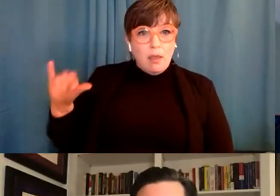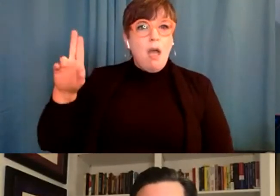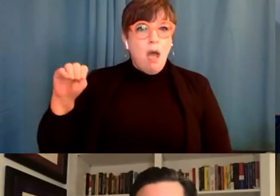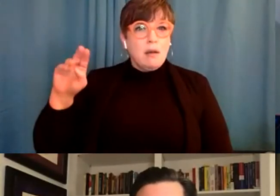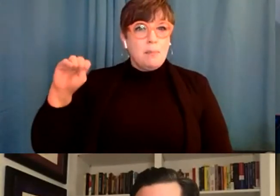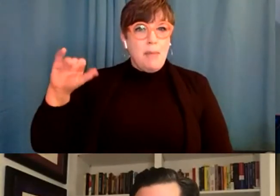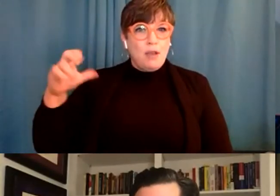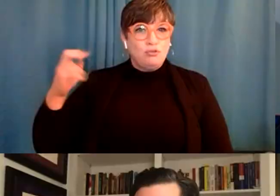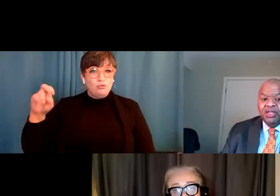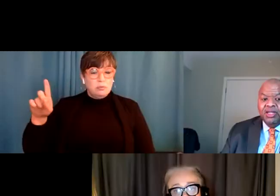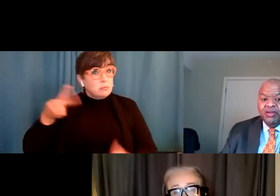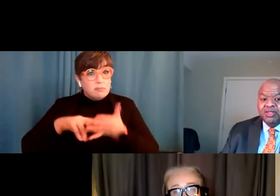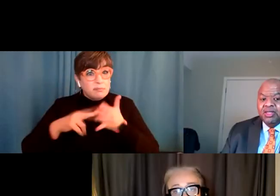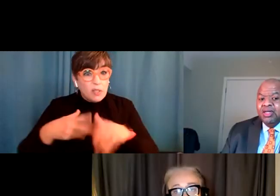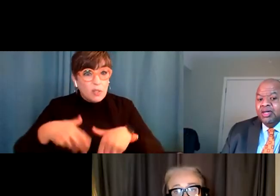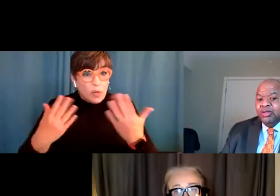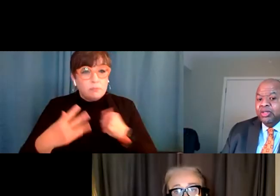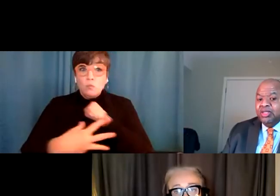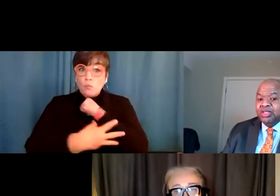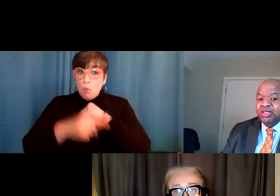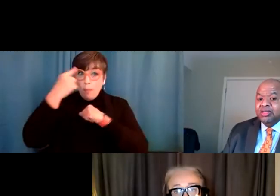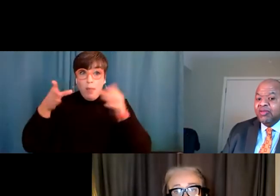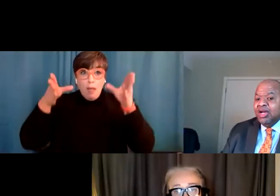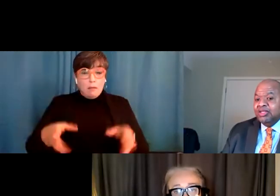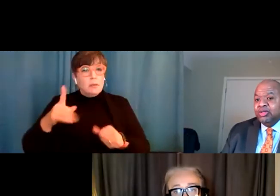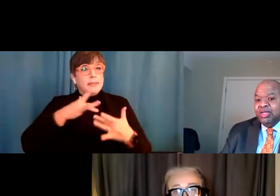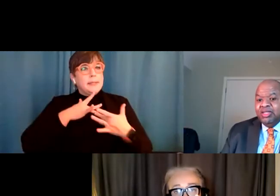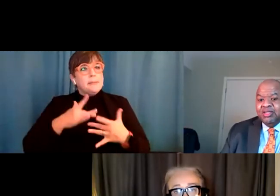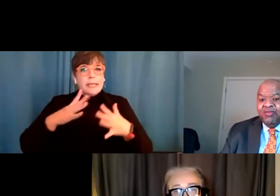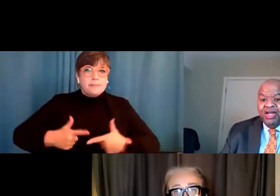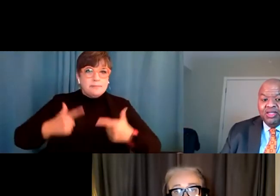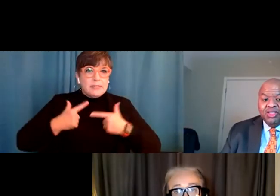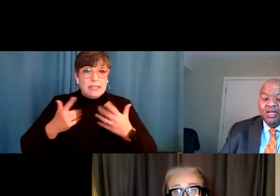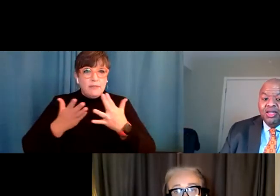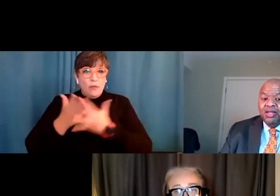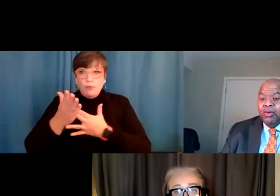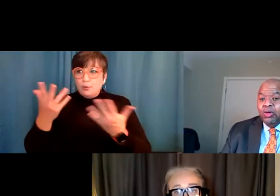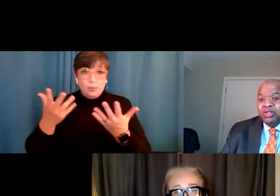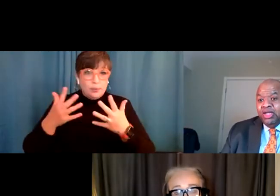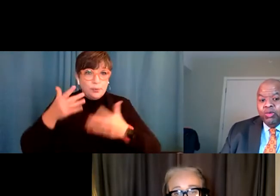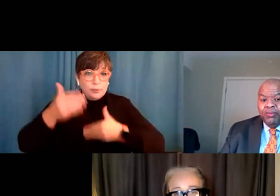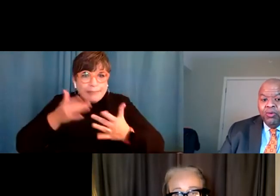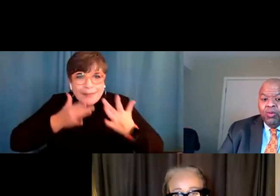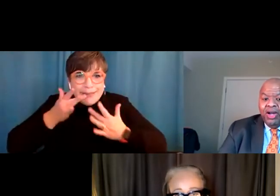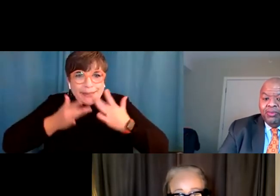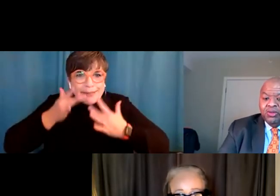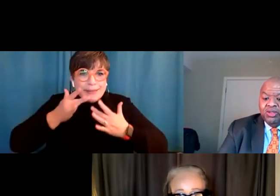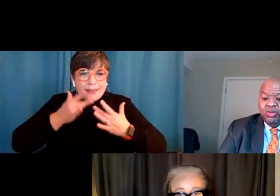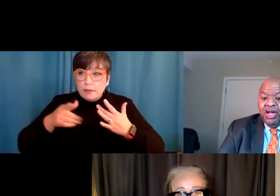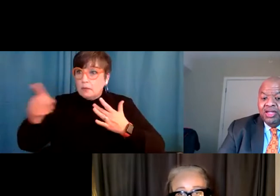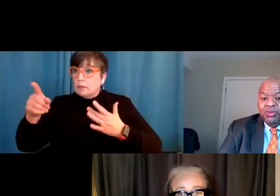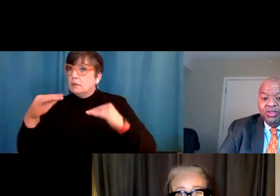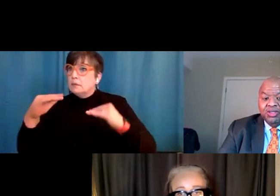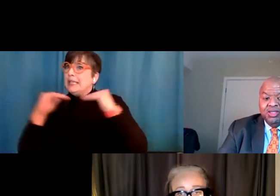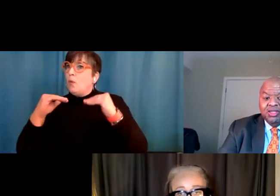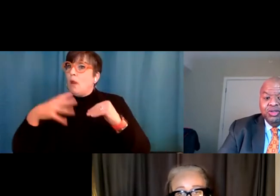that a poor Black person typically lives under conditions of concentrated disadvantage that most equally poor white persons